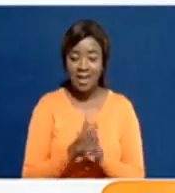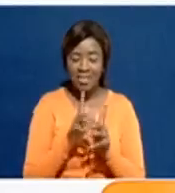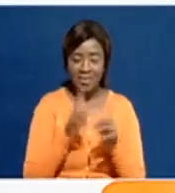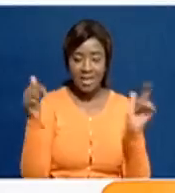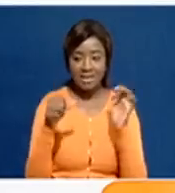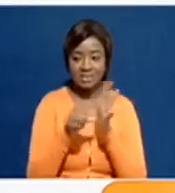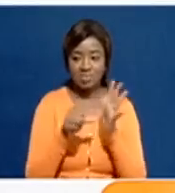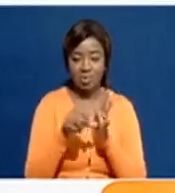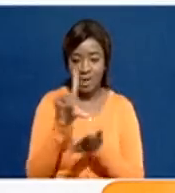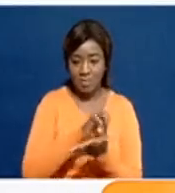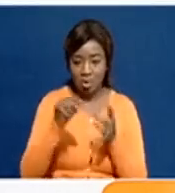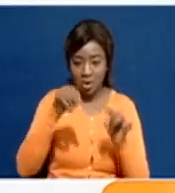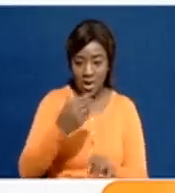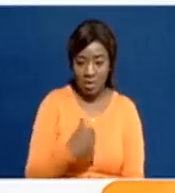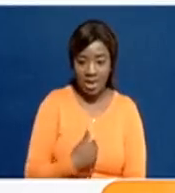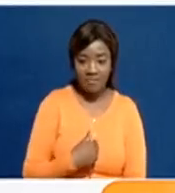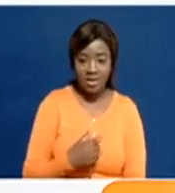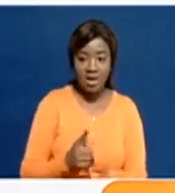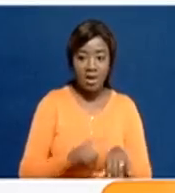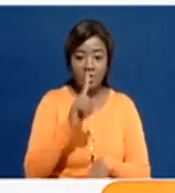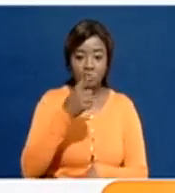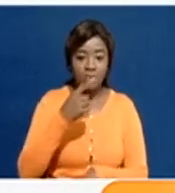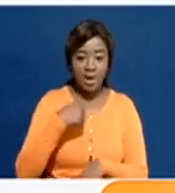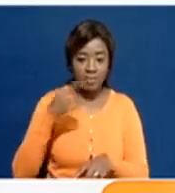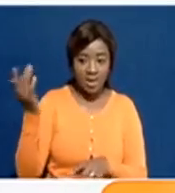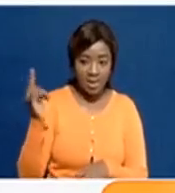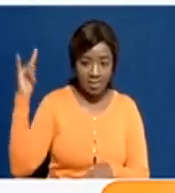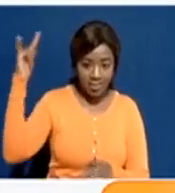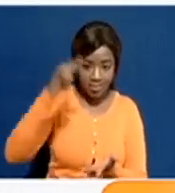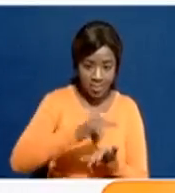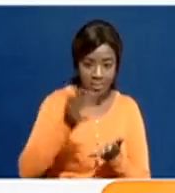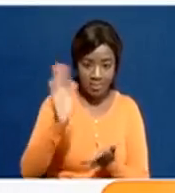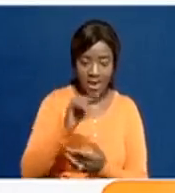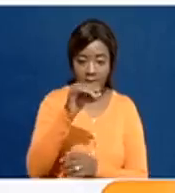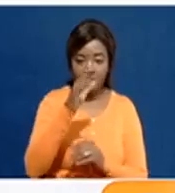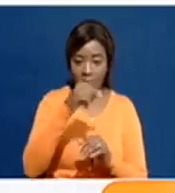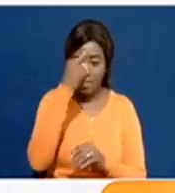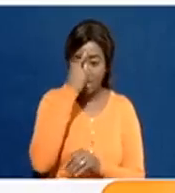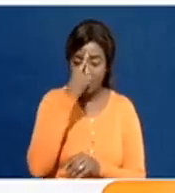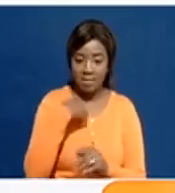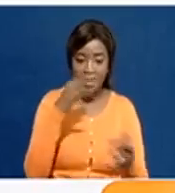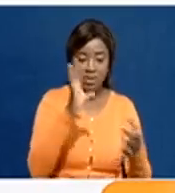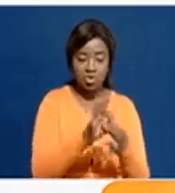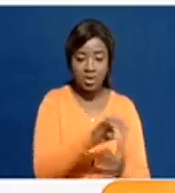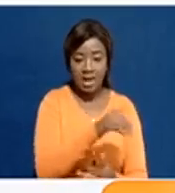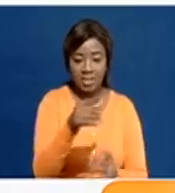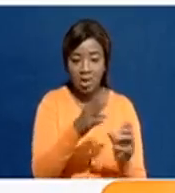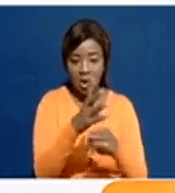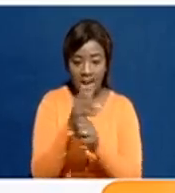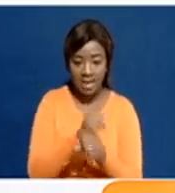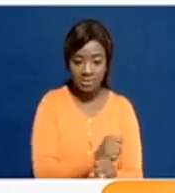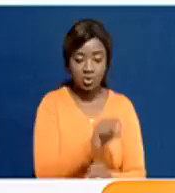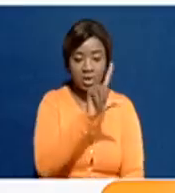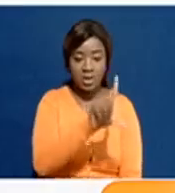have, you know, like when I came back from India, I joined an organization that was called Limau Cancer Connection. Mm-hmm. We